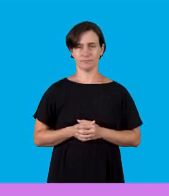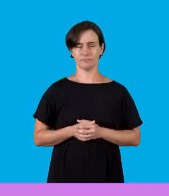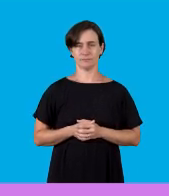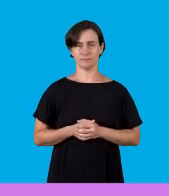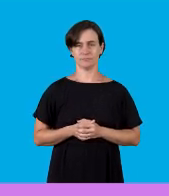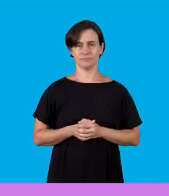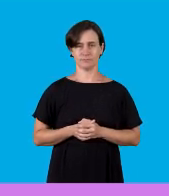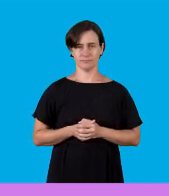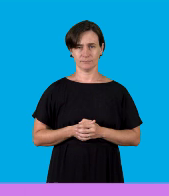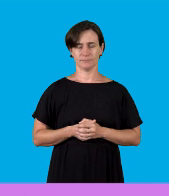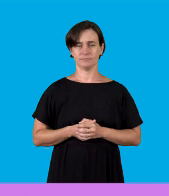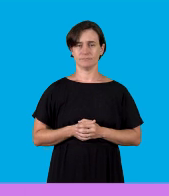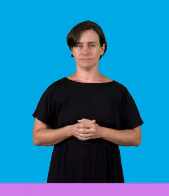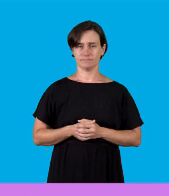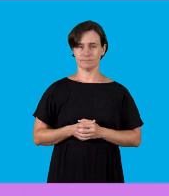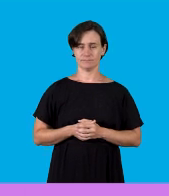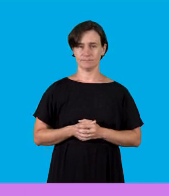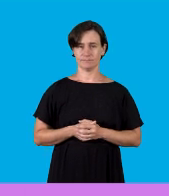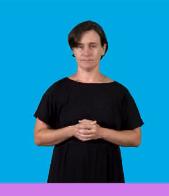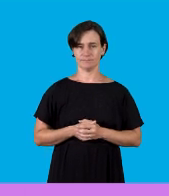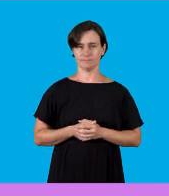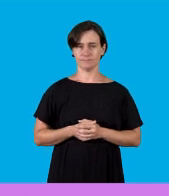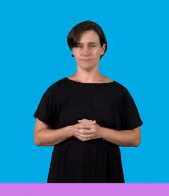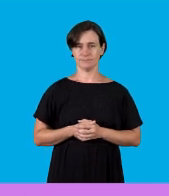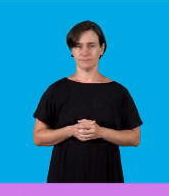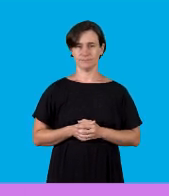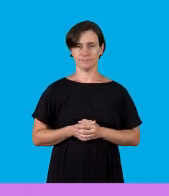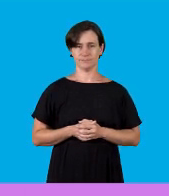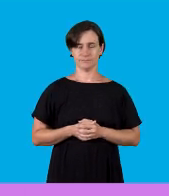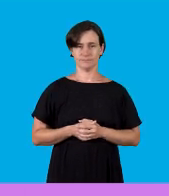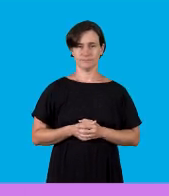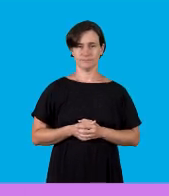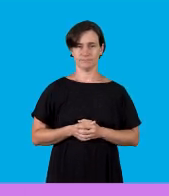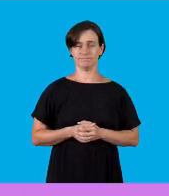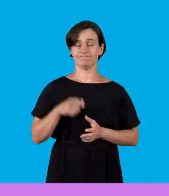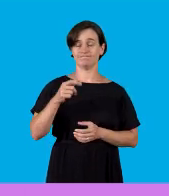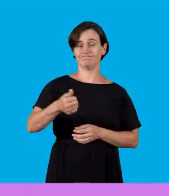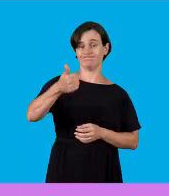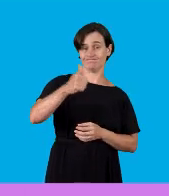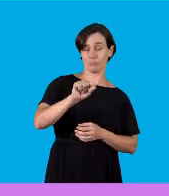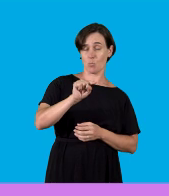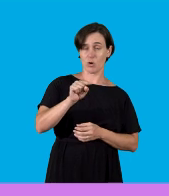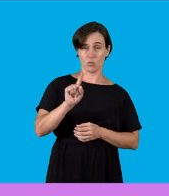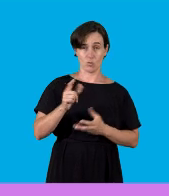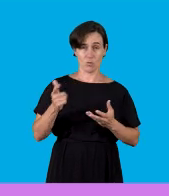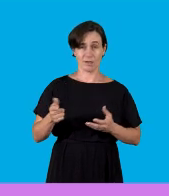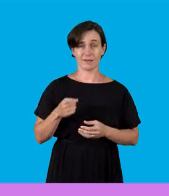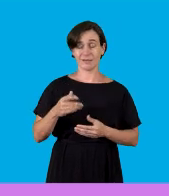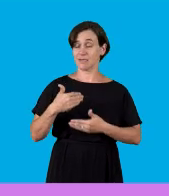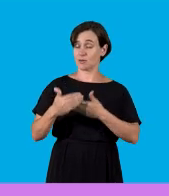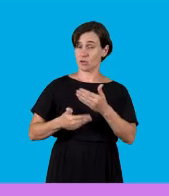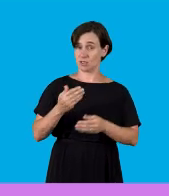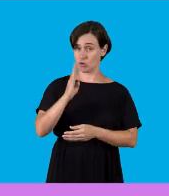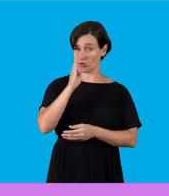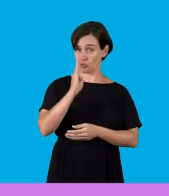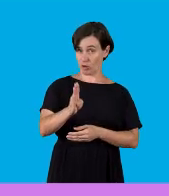turn right between 47 and 54, then continue straight down. So